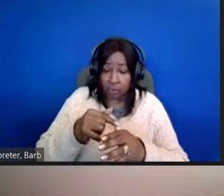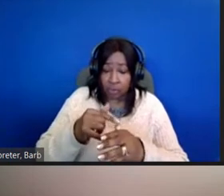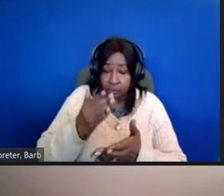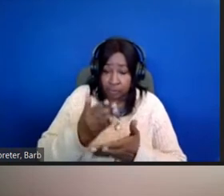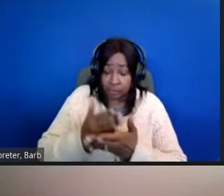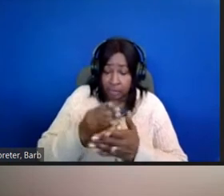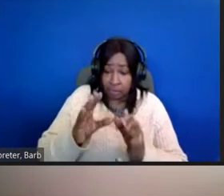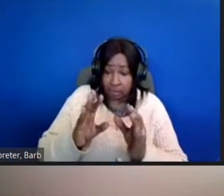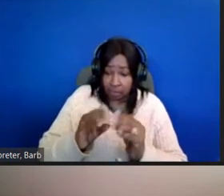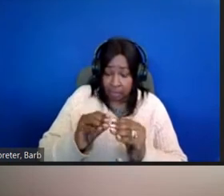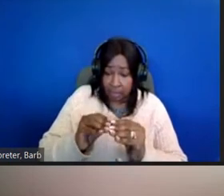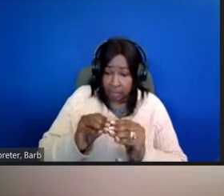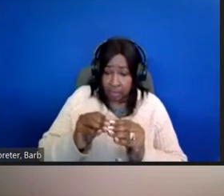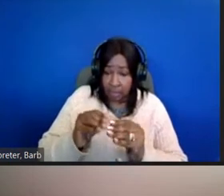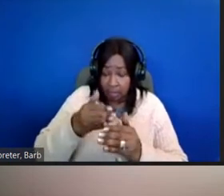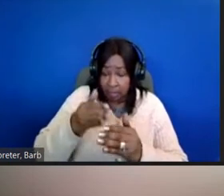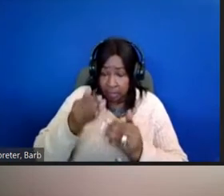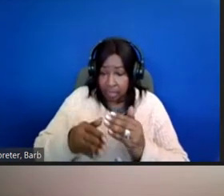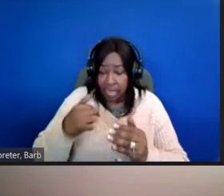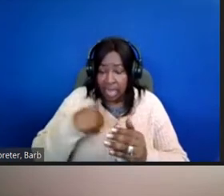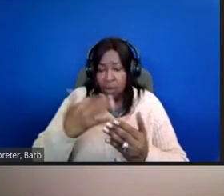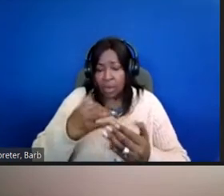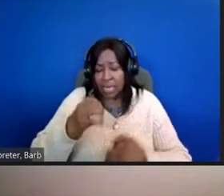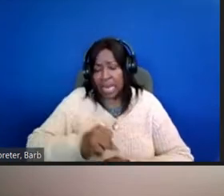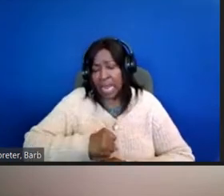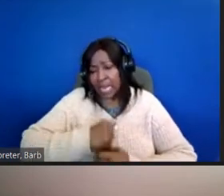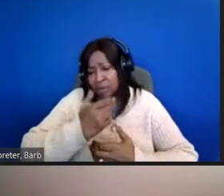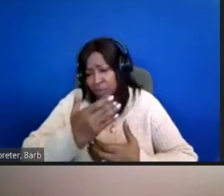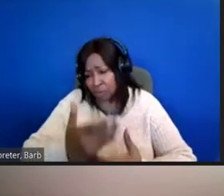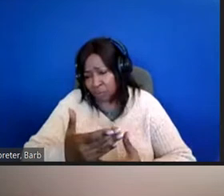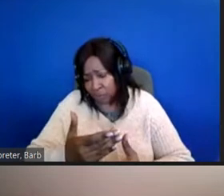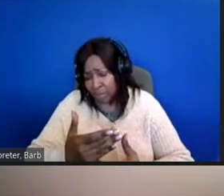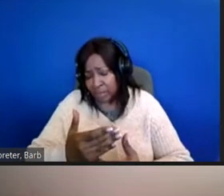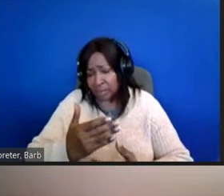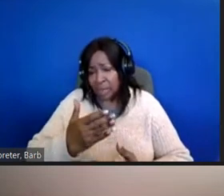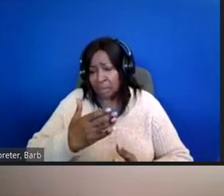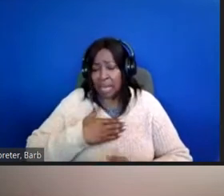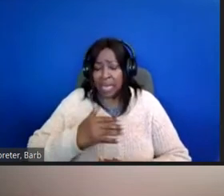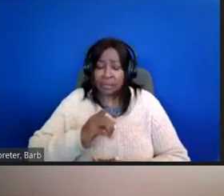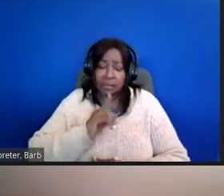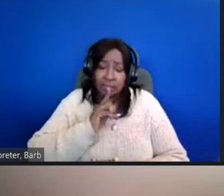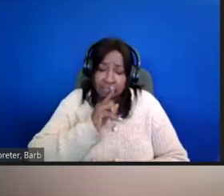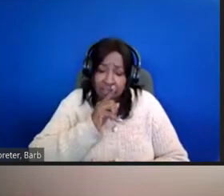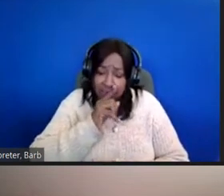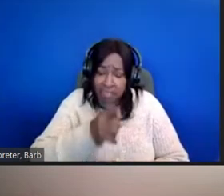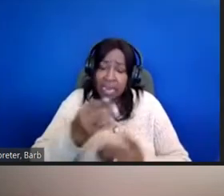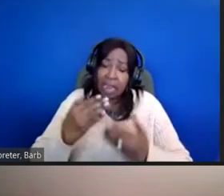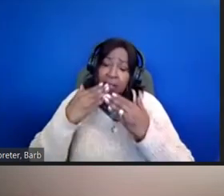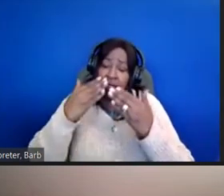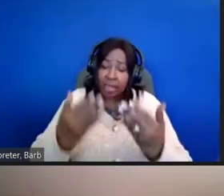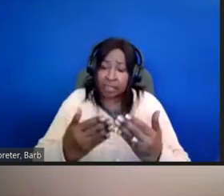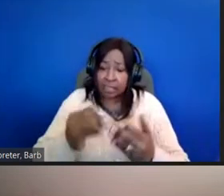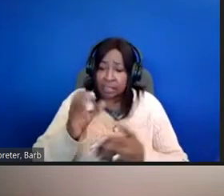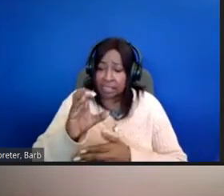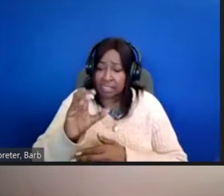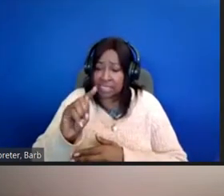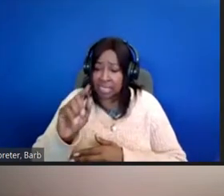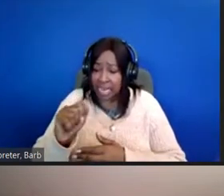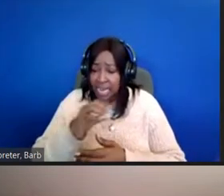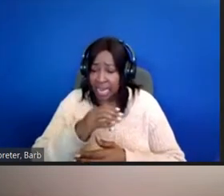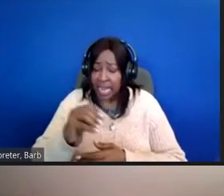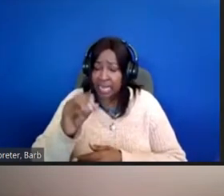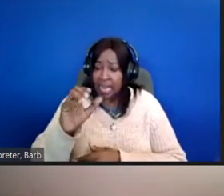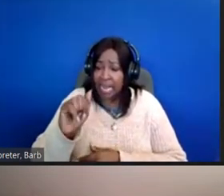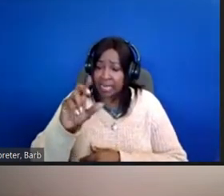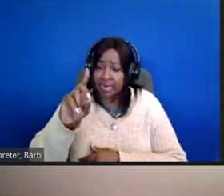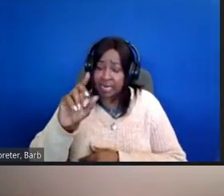to express my sincere thank you to CTA and to the ADA Advisory Committee and the wonderful Wayfinding